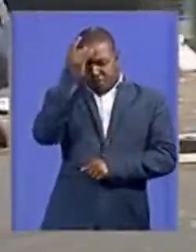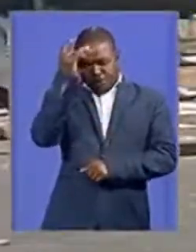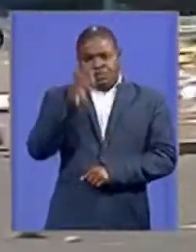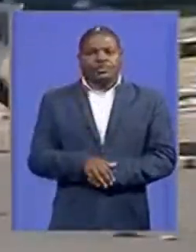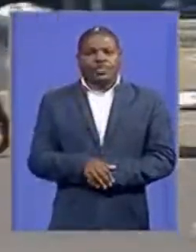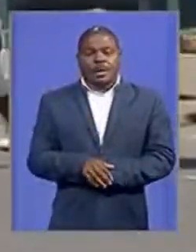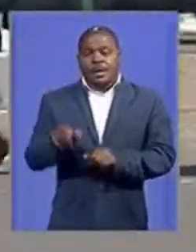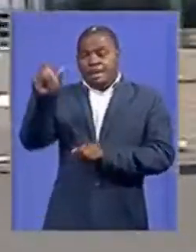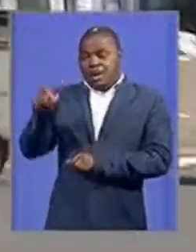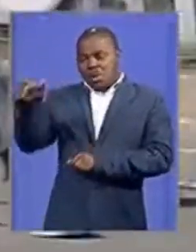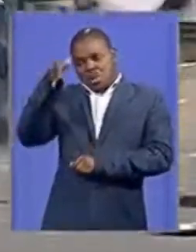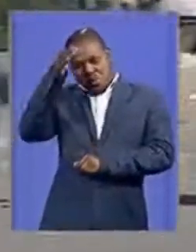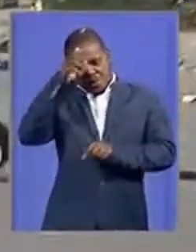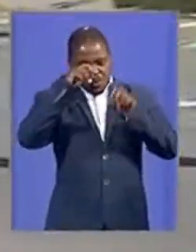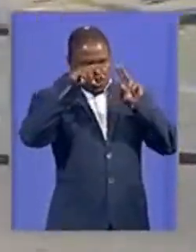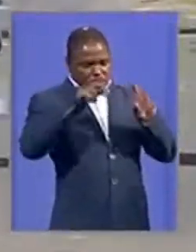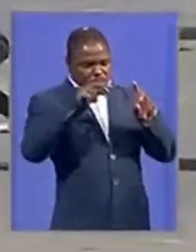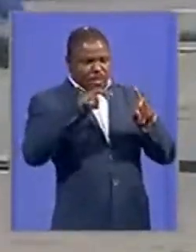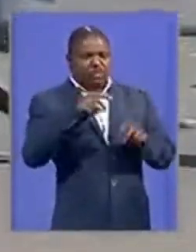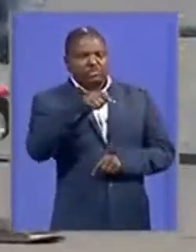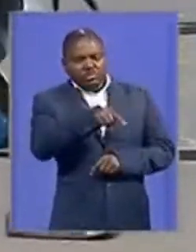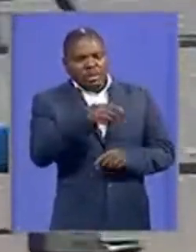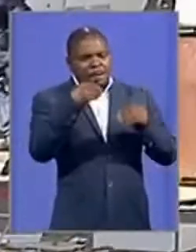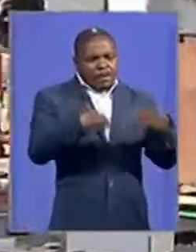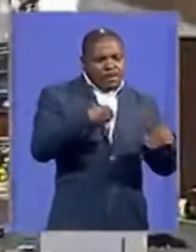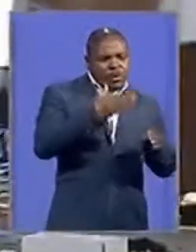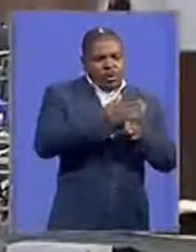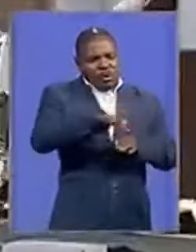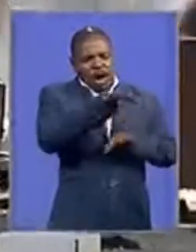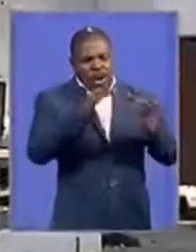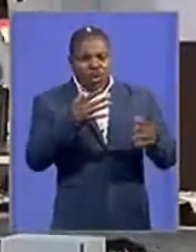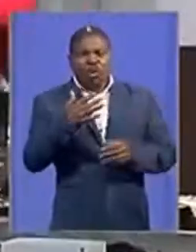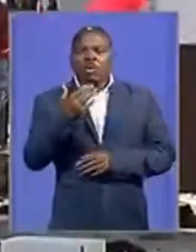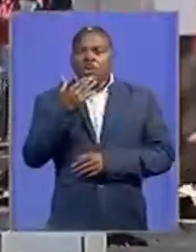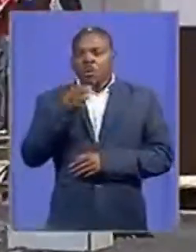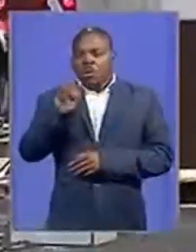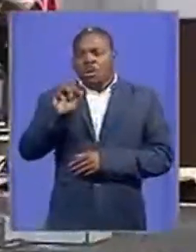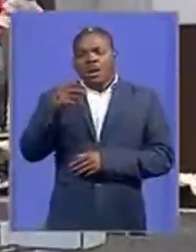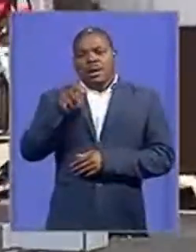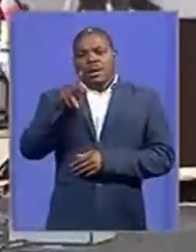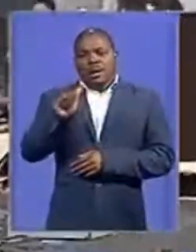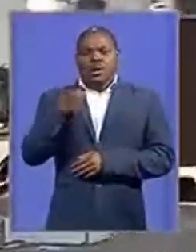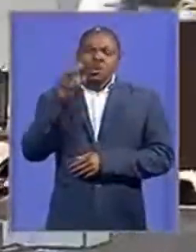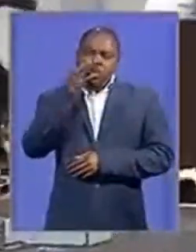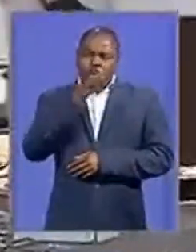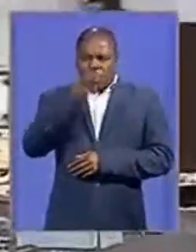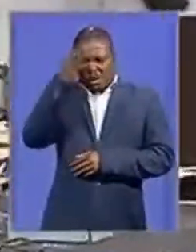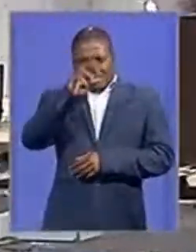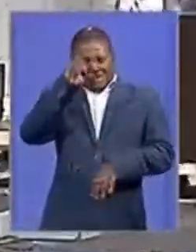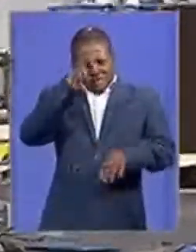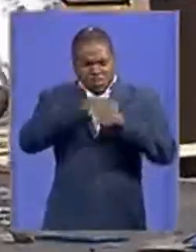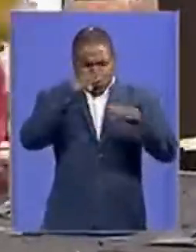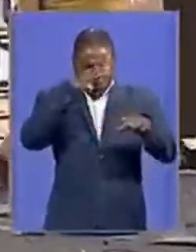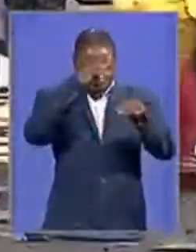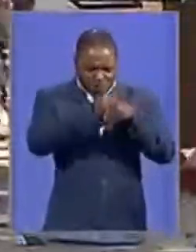jalo mmatlisisi mogolo mo maikemisetsong le maano a kgwebo le madirelo Neva Makgetla a re puso e tlhoka go tlhomamisa mogopolo mo go